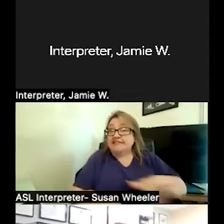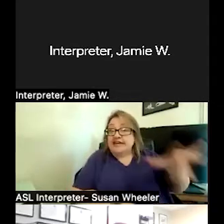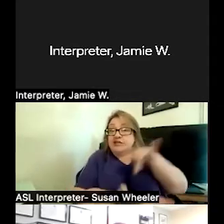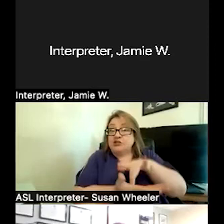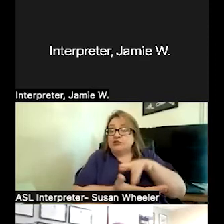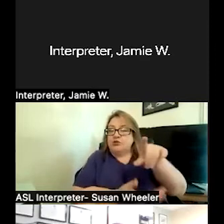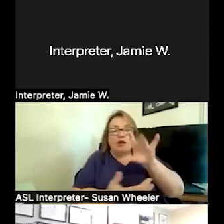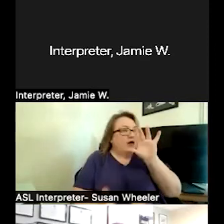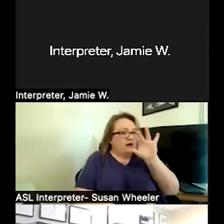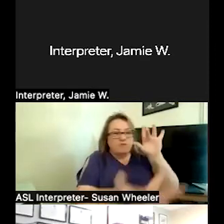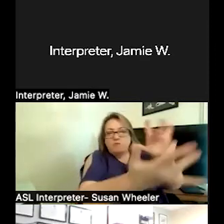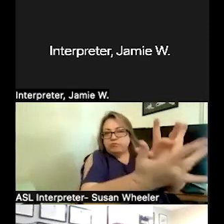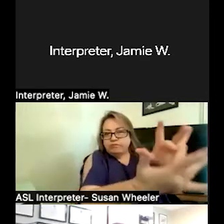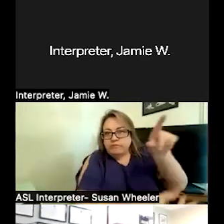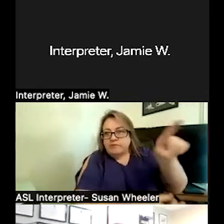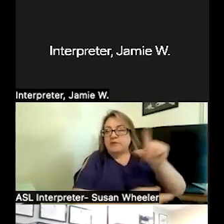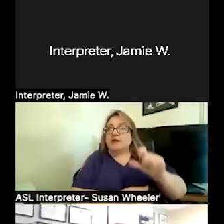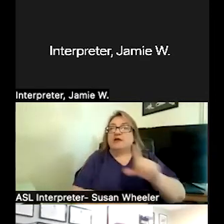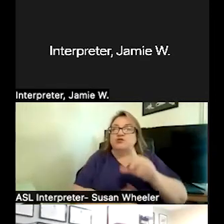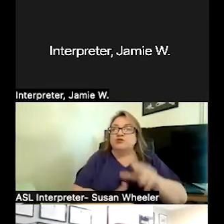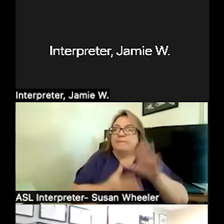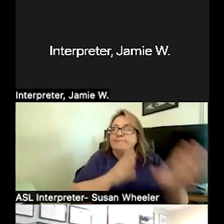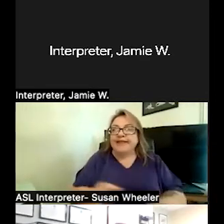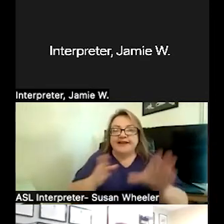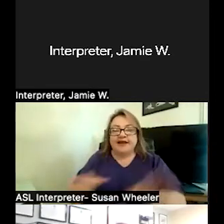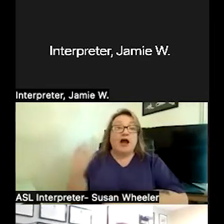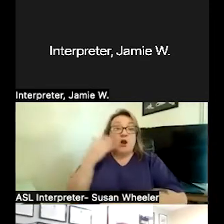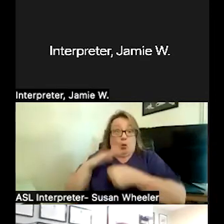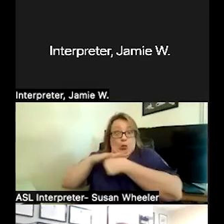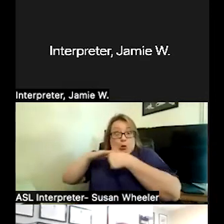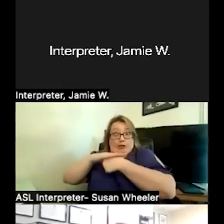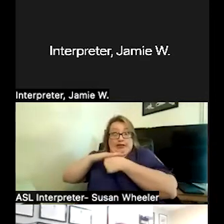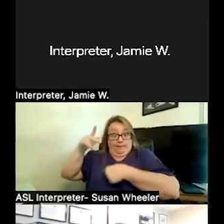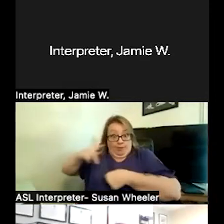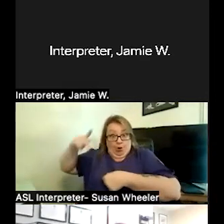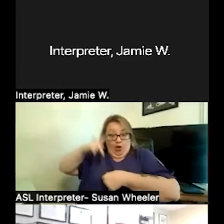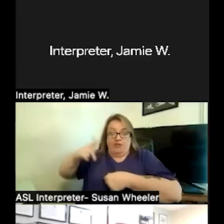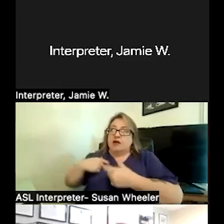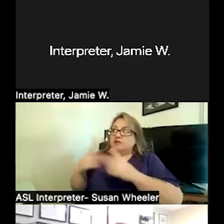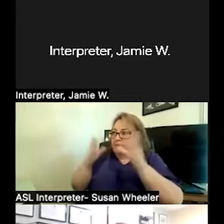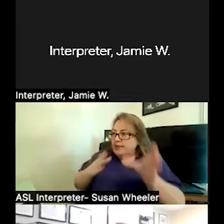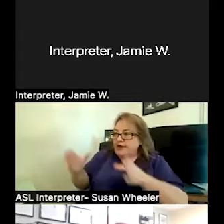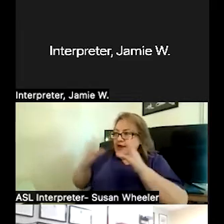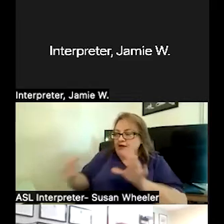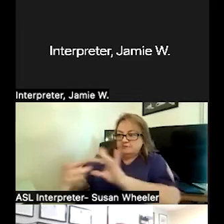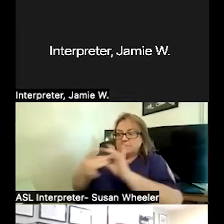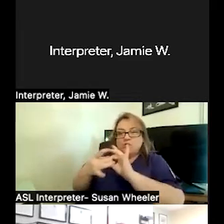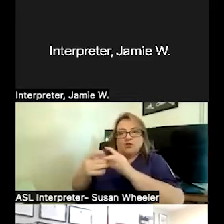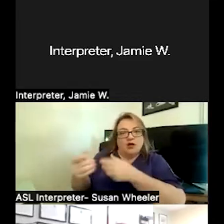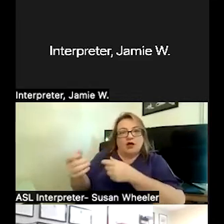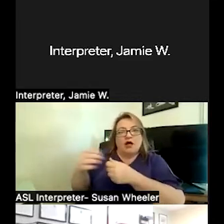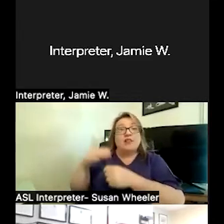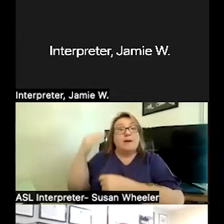can reach out to and do some planning with. I know locally, we've done some planning with a local mental